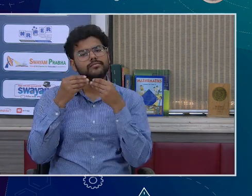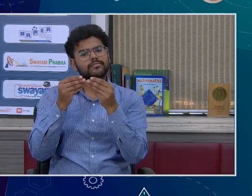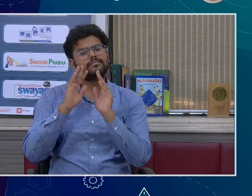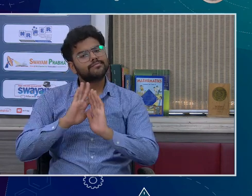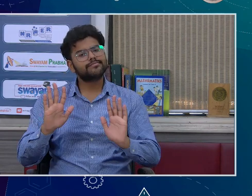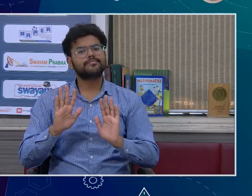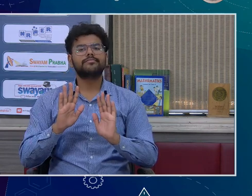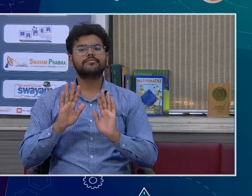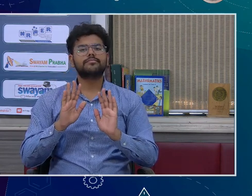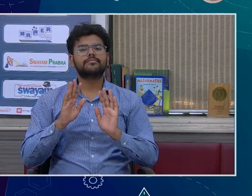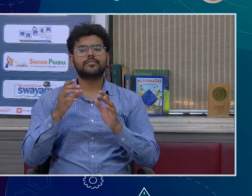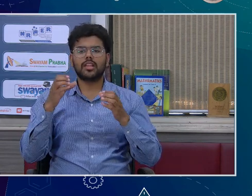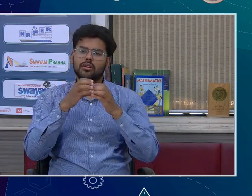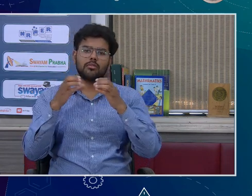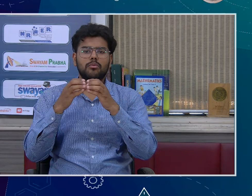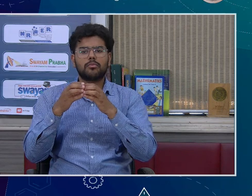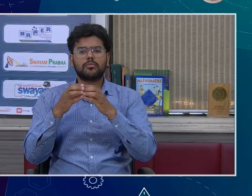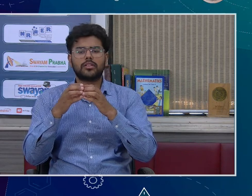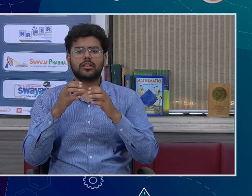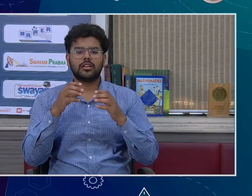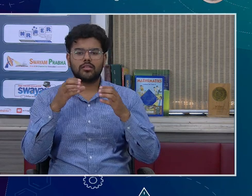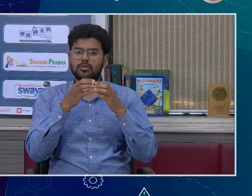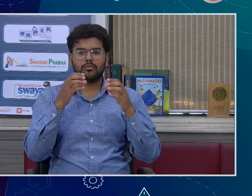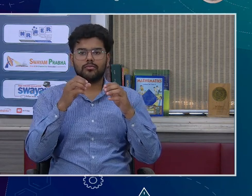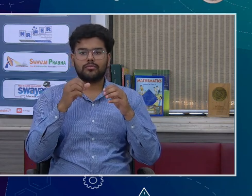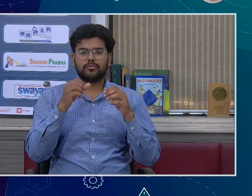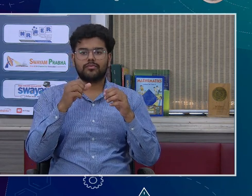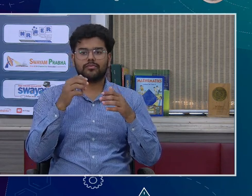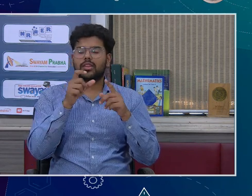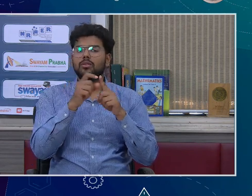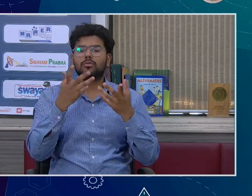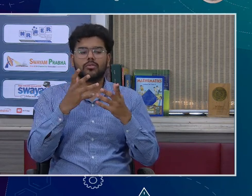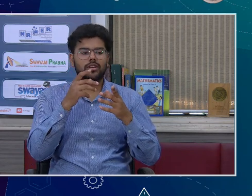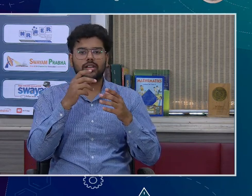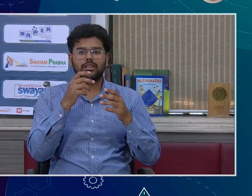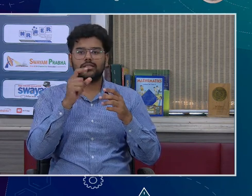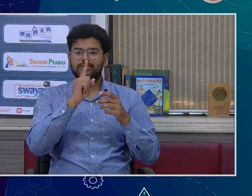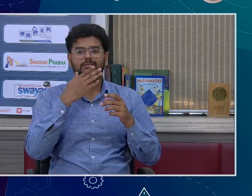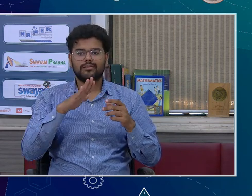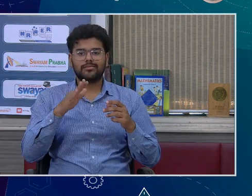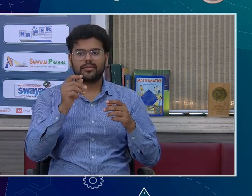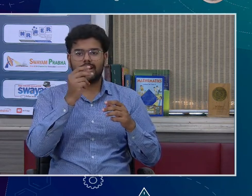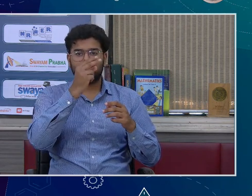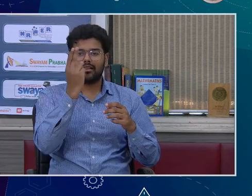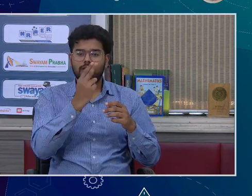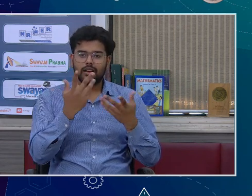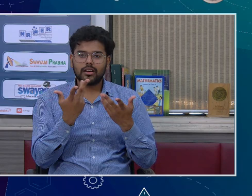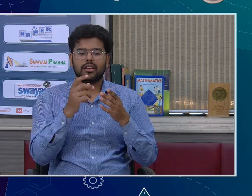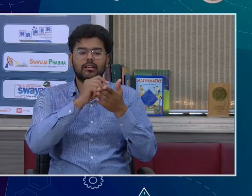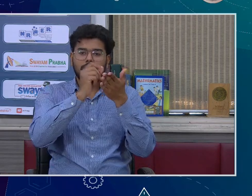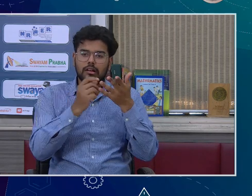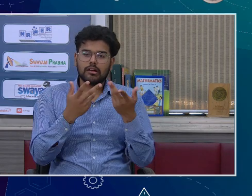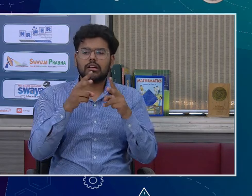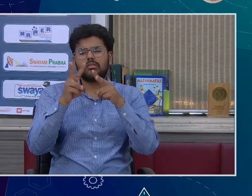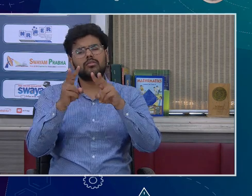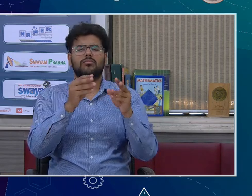activity, okay, I can do the reading part. My friend can do the writing part. So there will be a lot of caring and